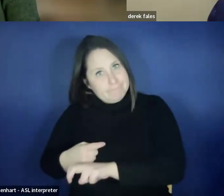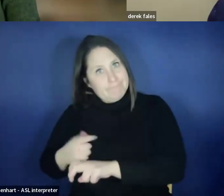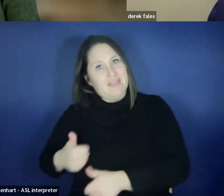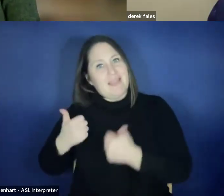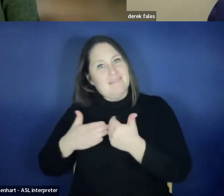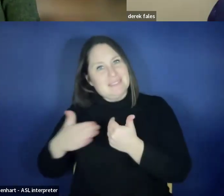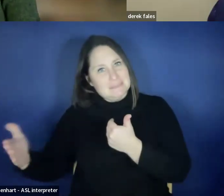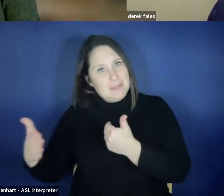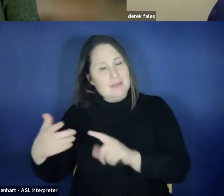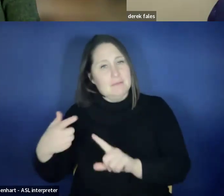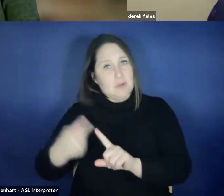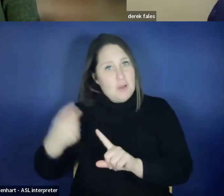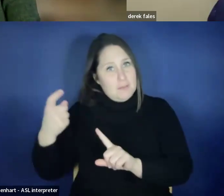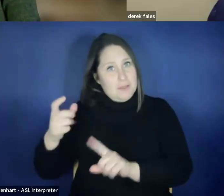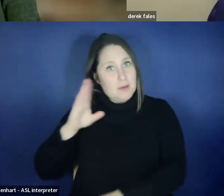waiver.